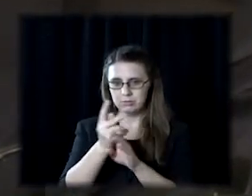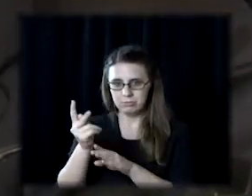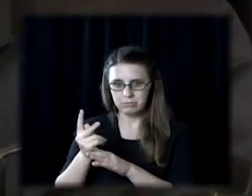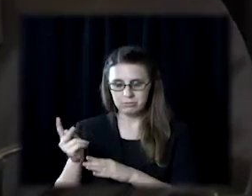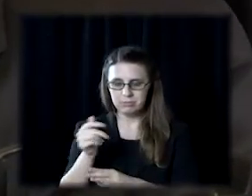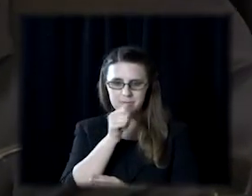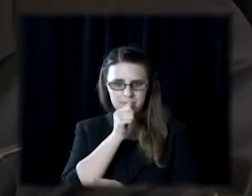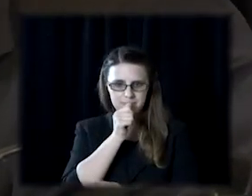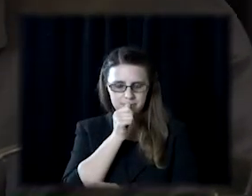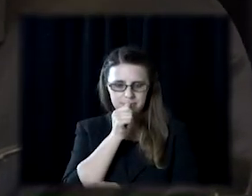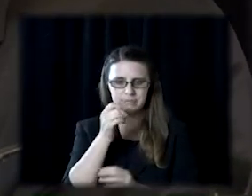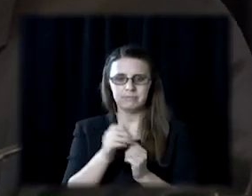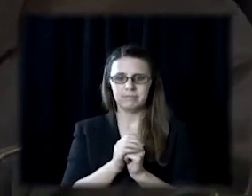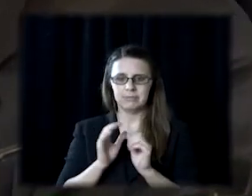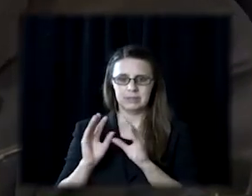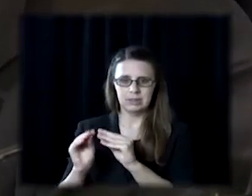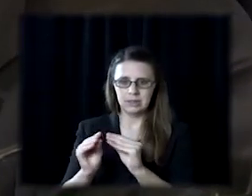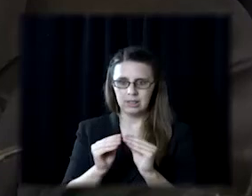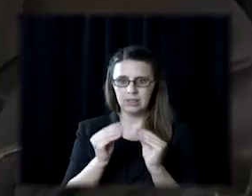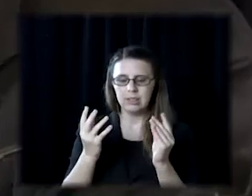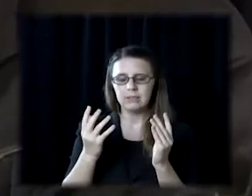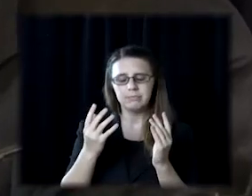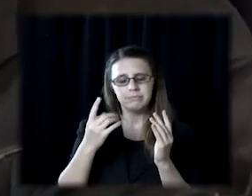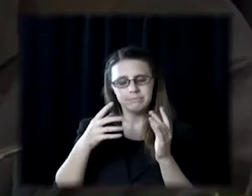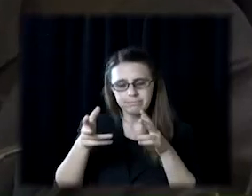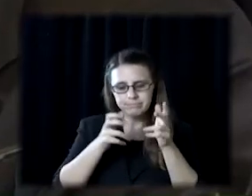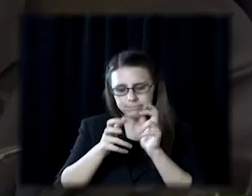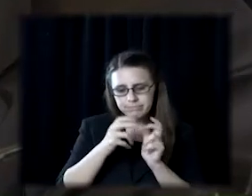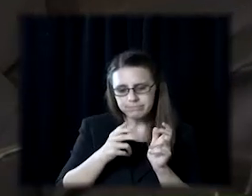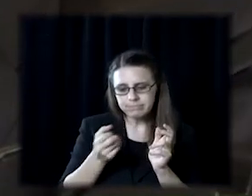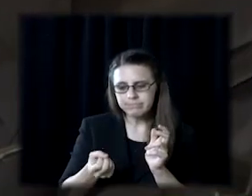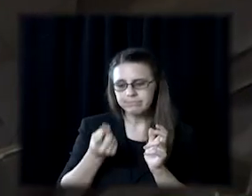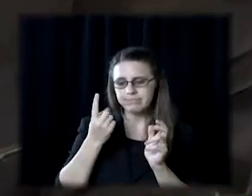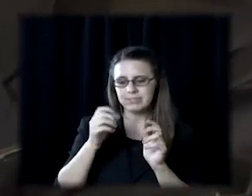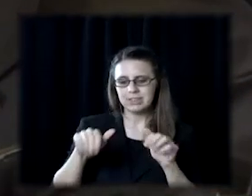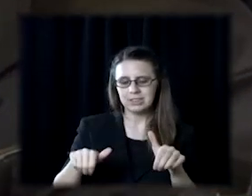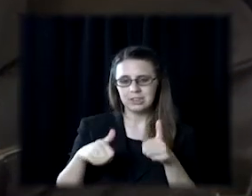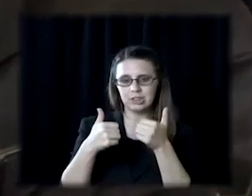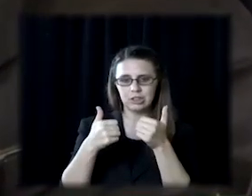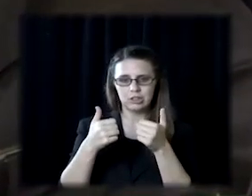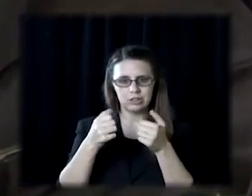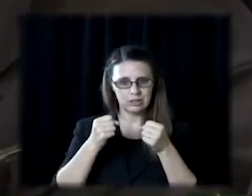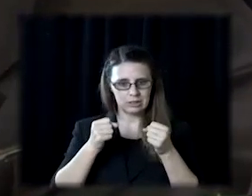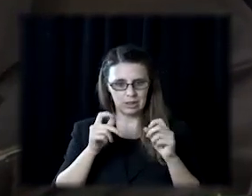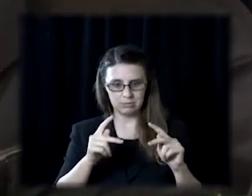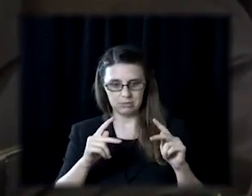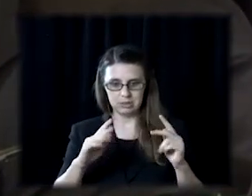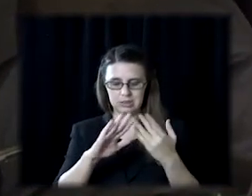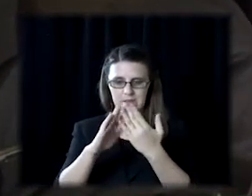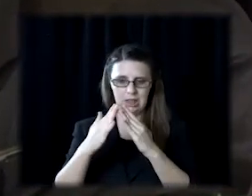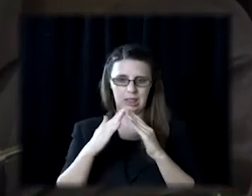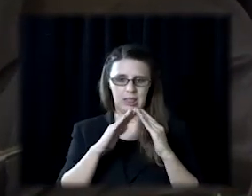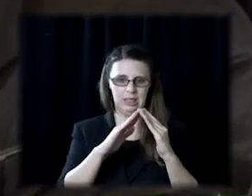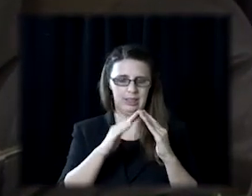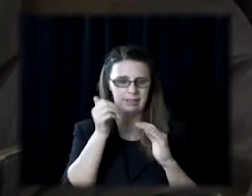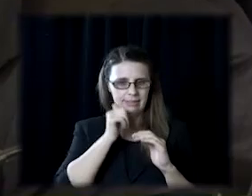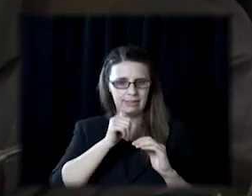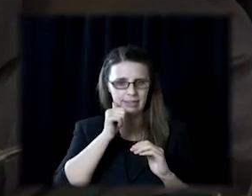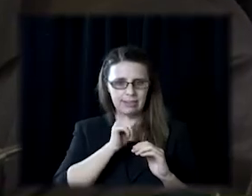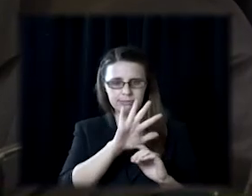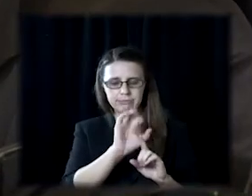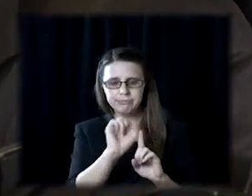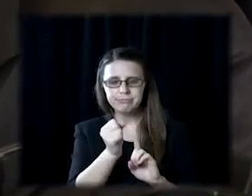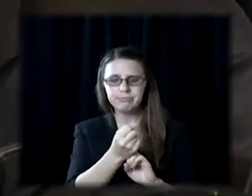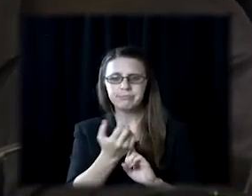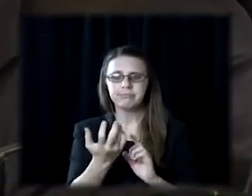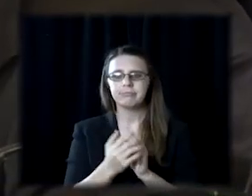sector, in order to better understand the challenges and opportunities facing our municipalities that they face on a daily basis. I would